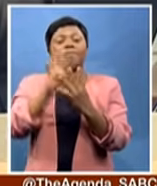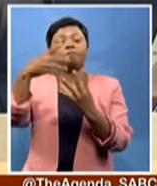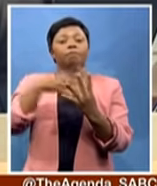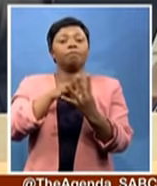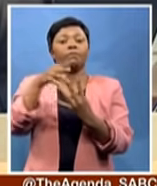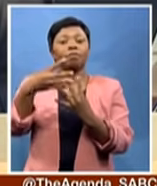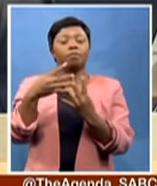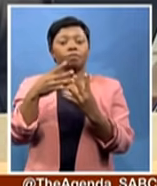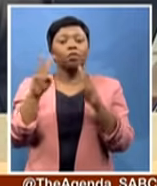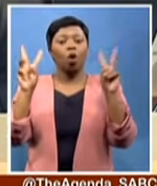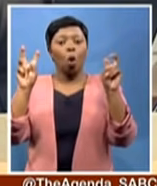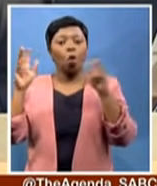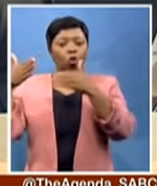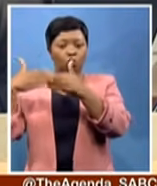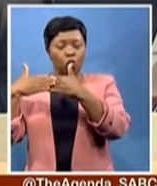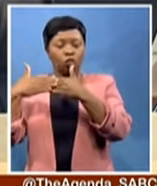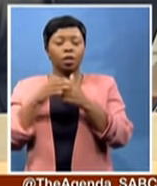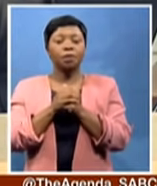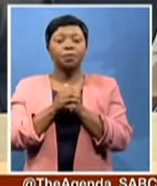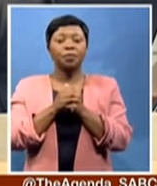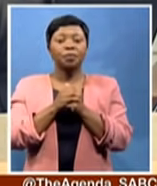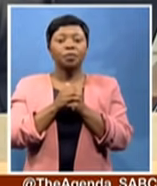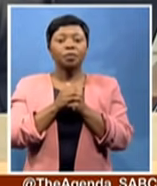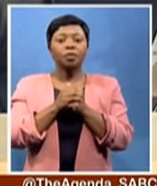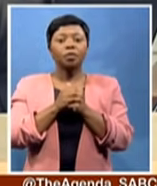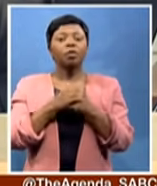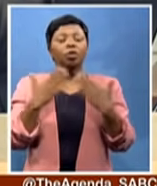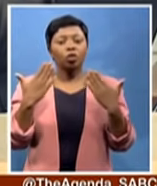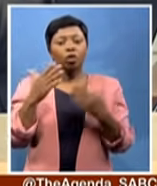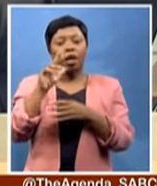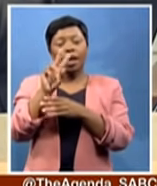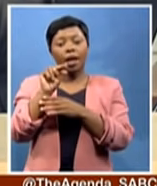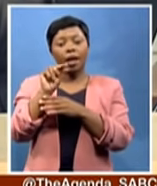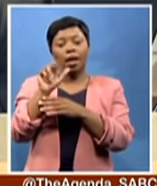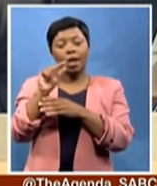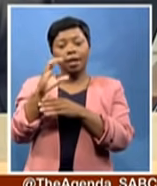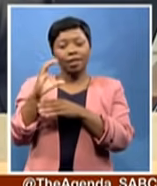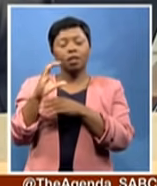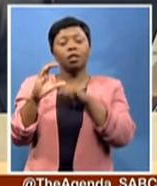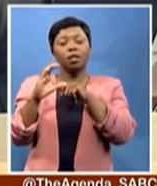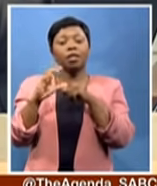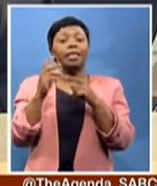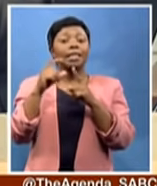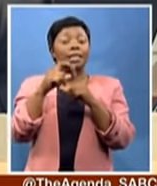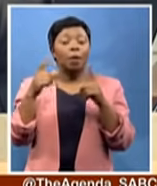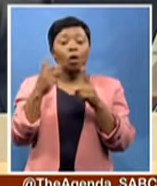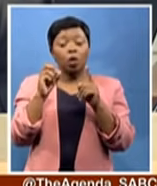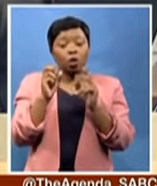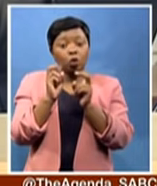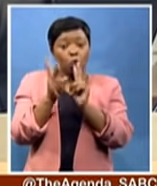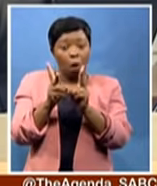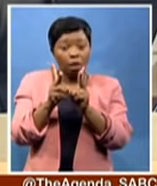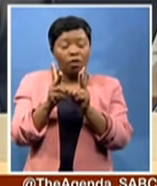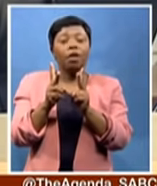the next ANC conference in December 2012 that the political party funding bill was introduced